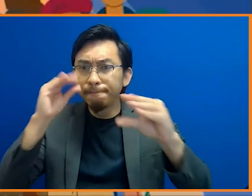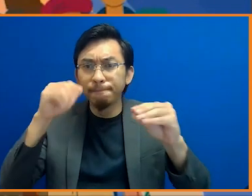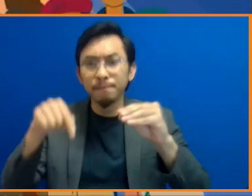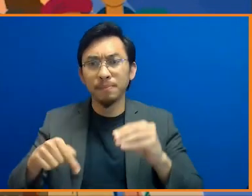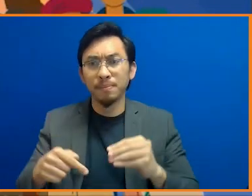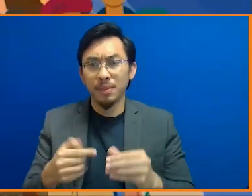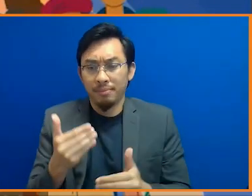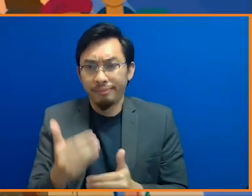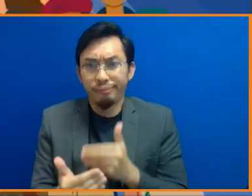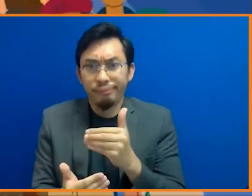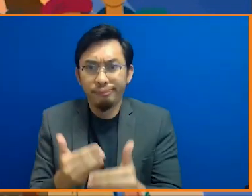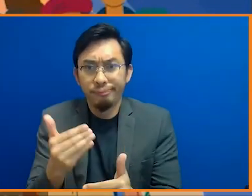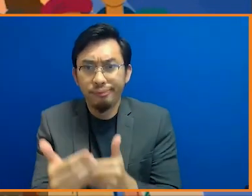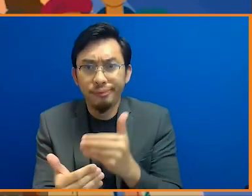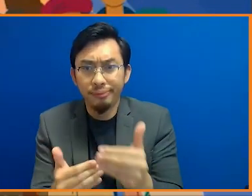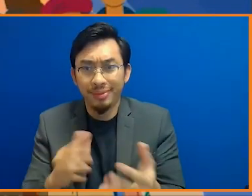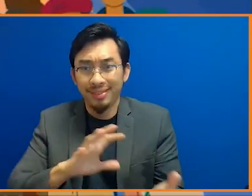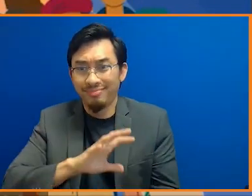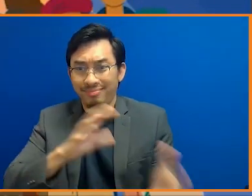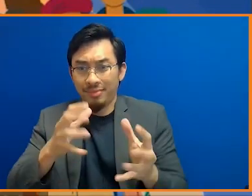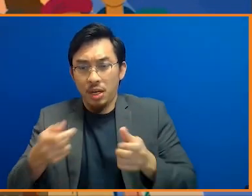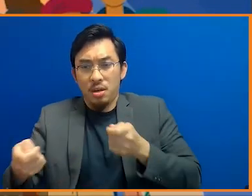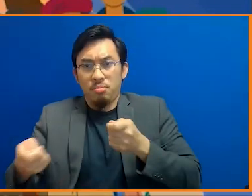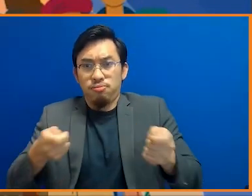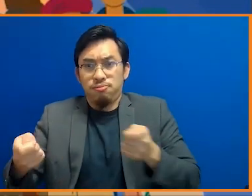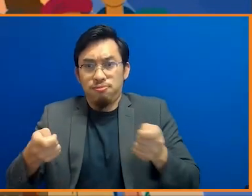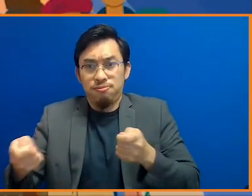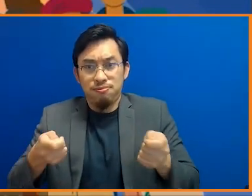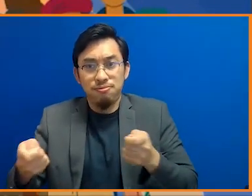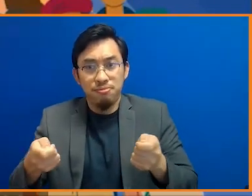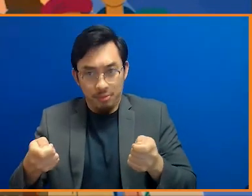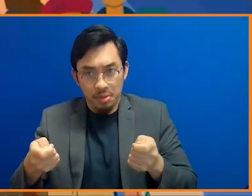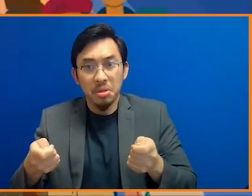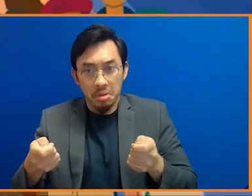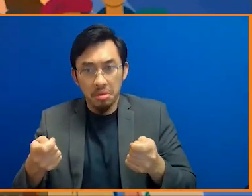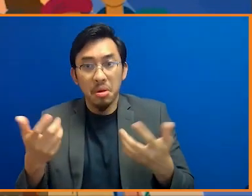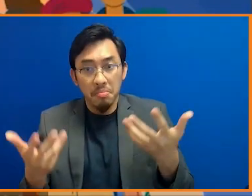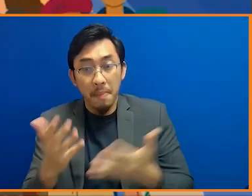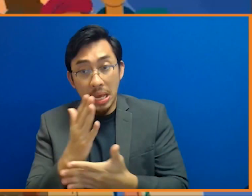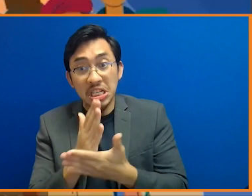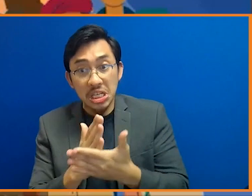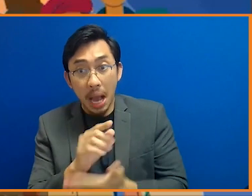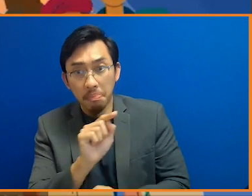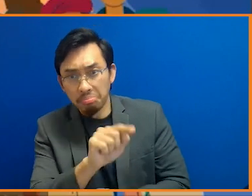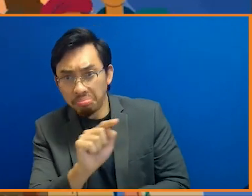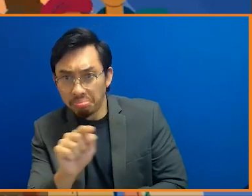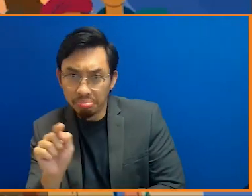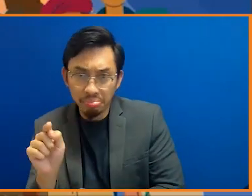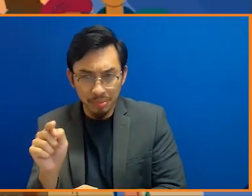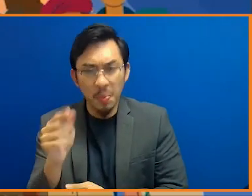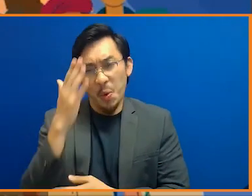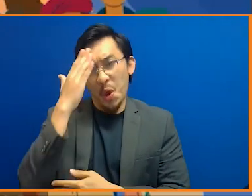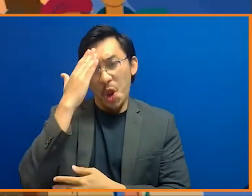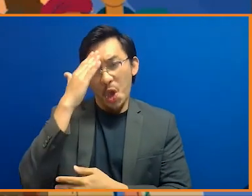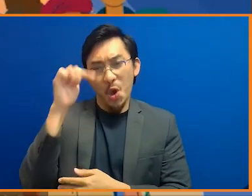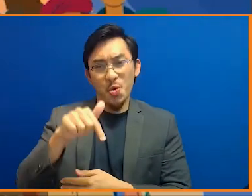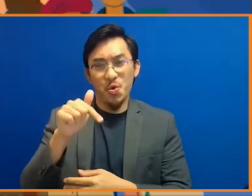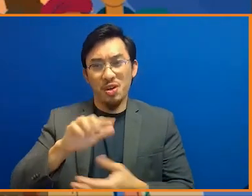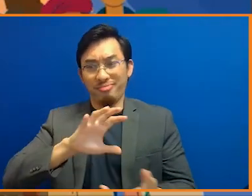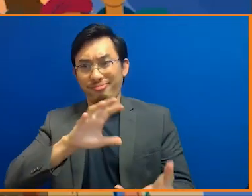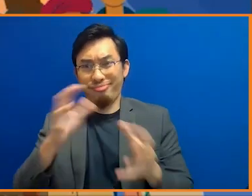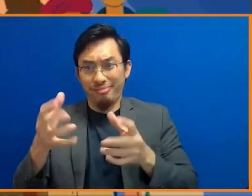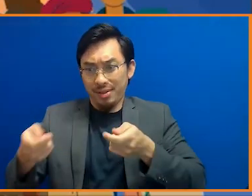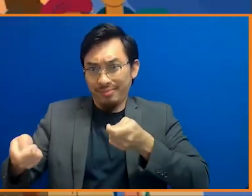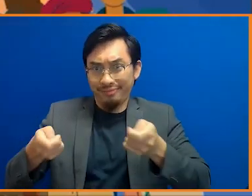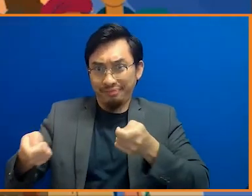the development of disaster management concept. So probably some of you are very familiar